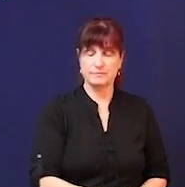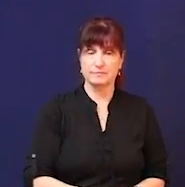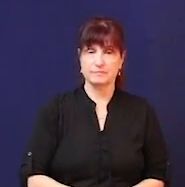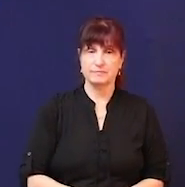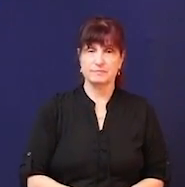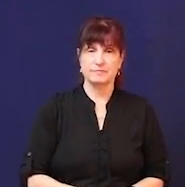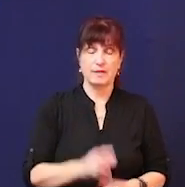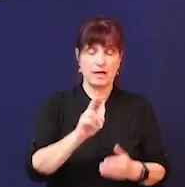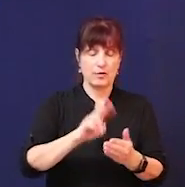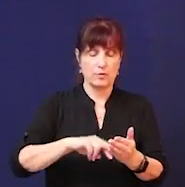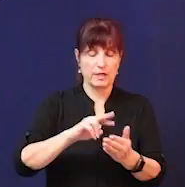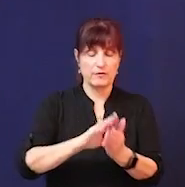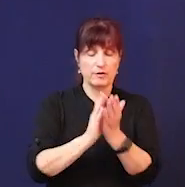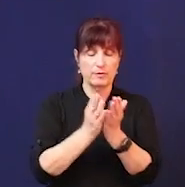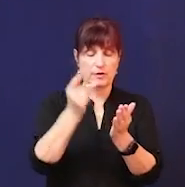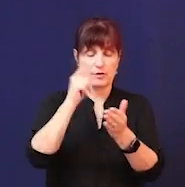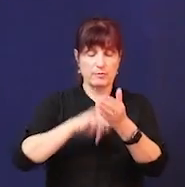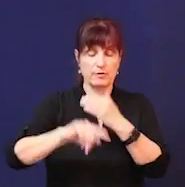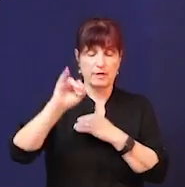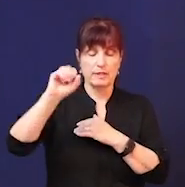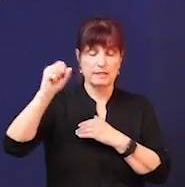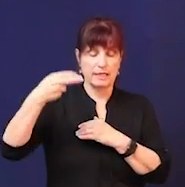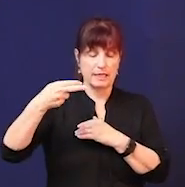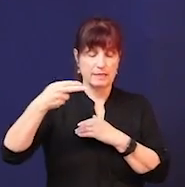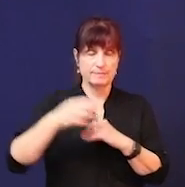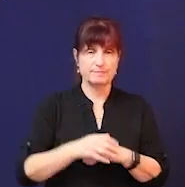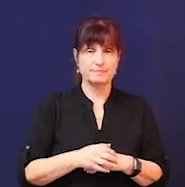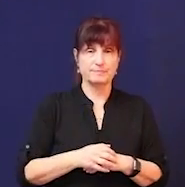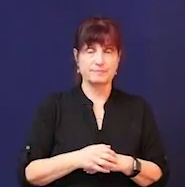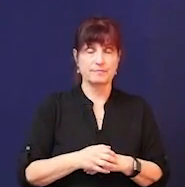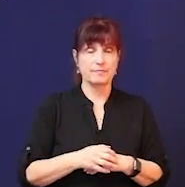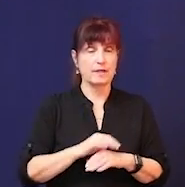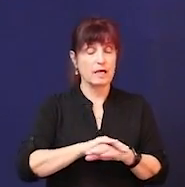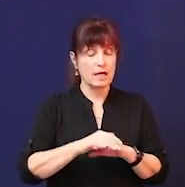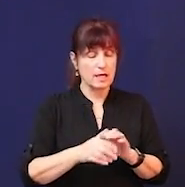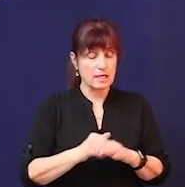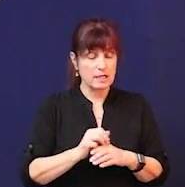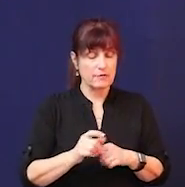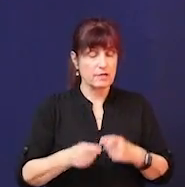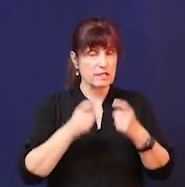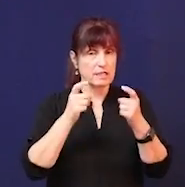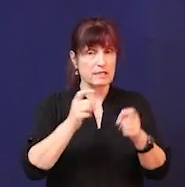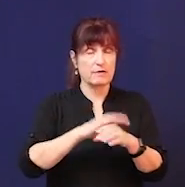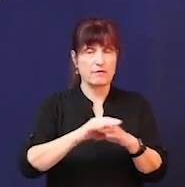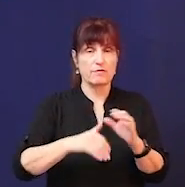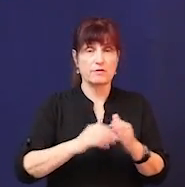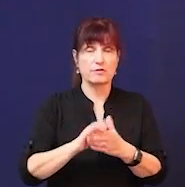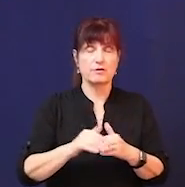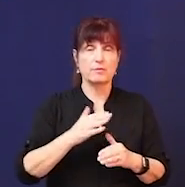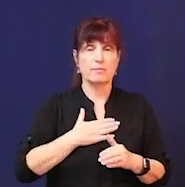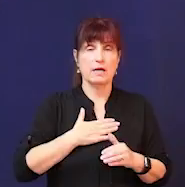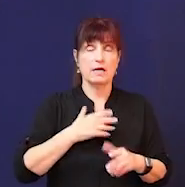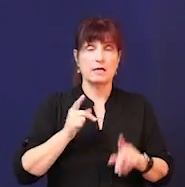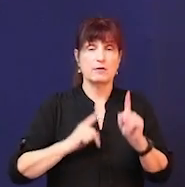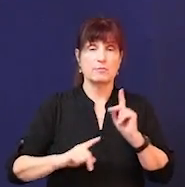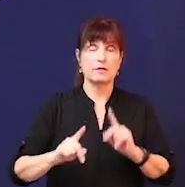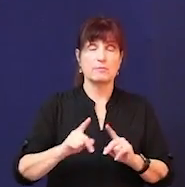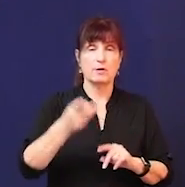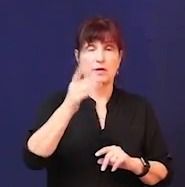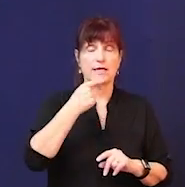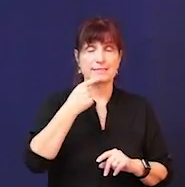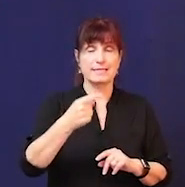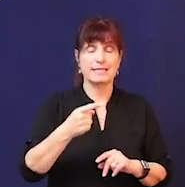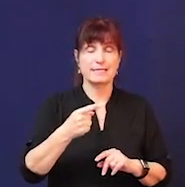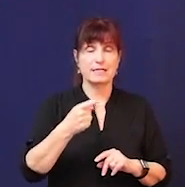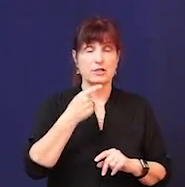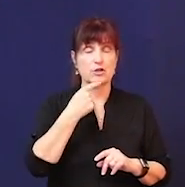A reading from the book of the prophet Isaiah. Comfort, give comfort to my people, says your God. Speak